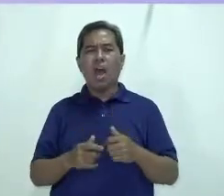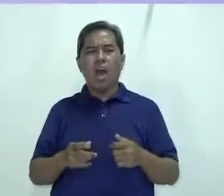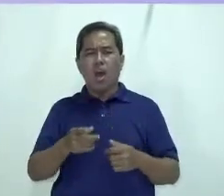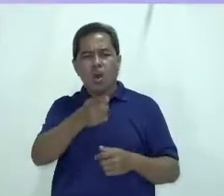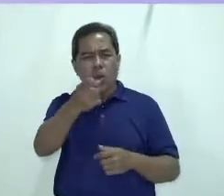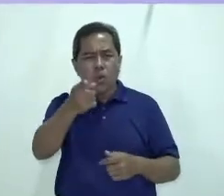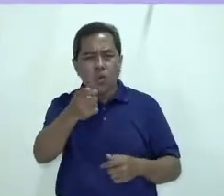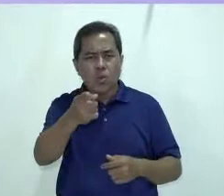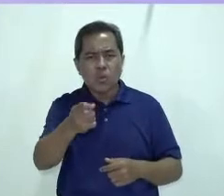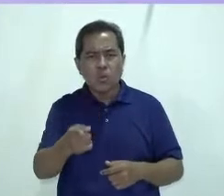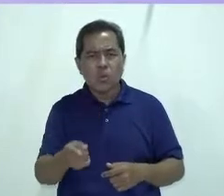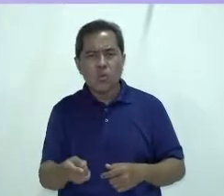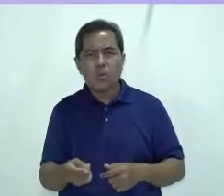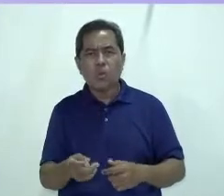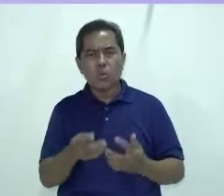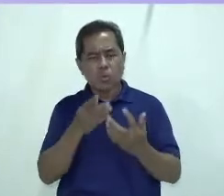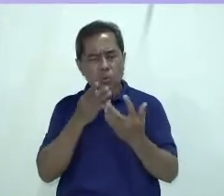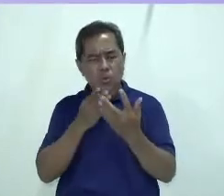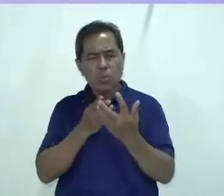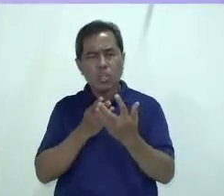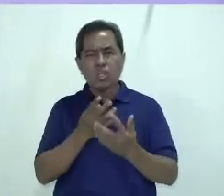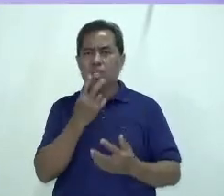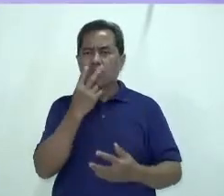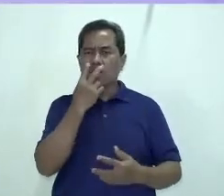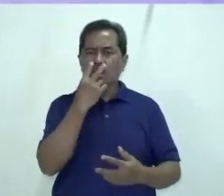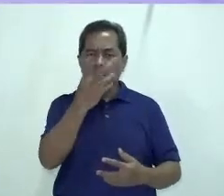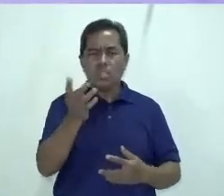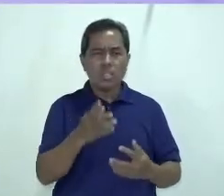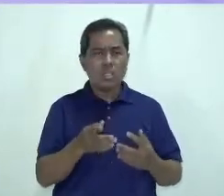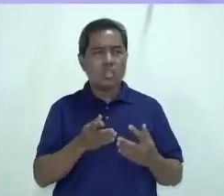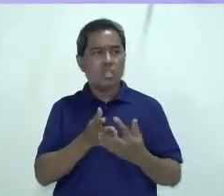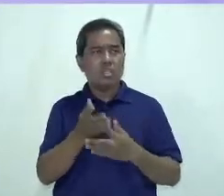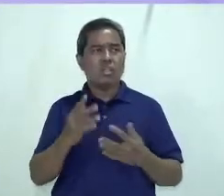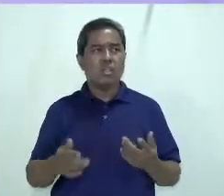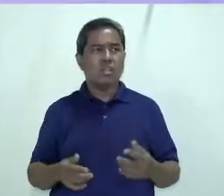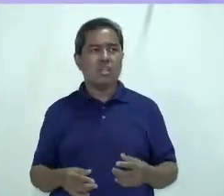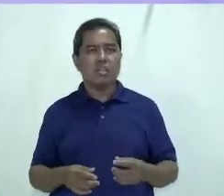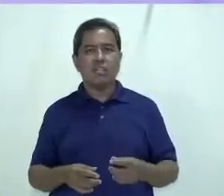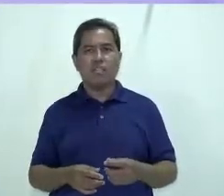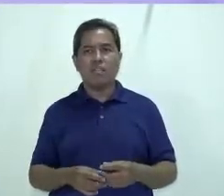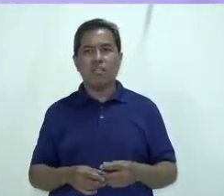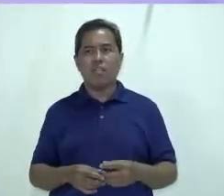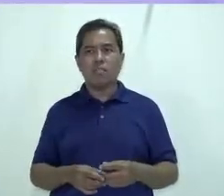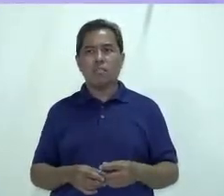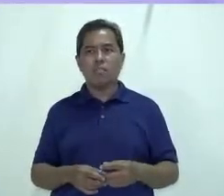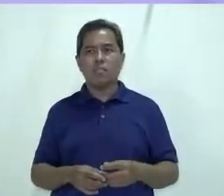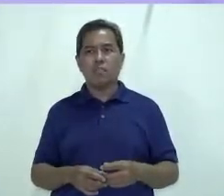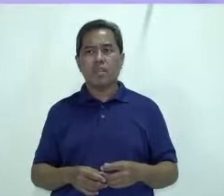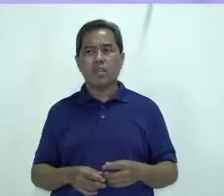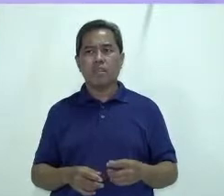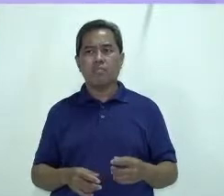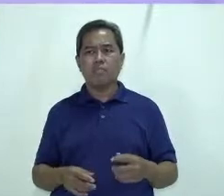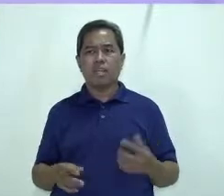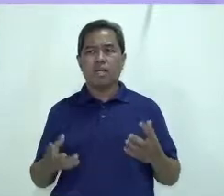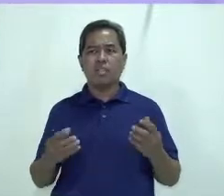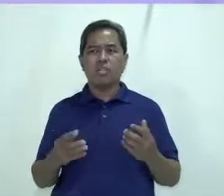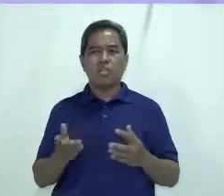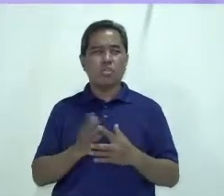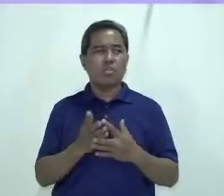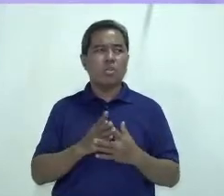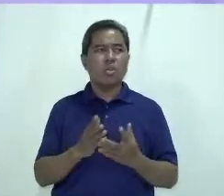has seen you through some of the toughest situations. You know, Christian is in the room today. We're so glad that he's in the room with us. But he shared a couple of weeks